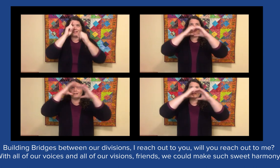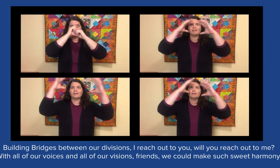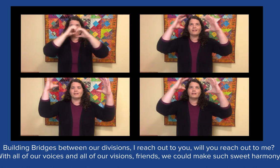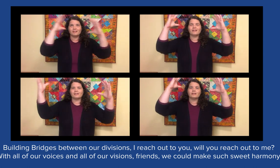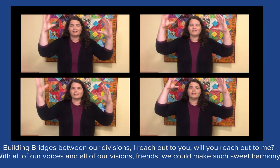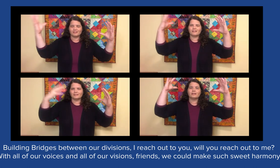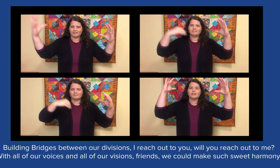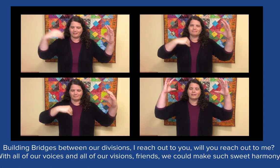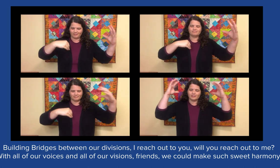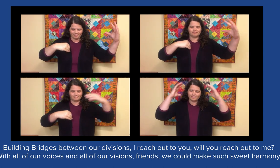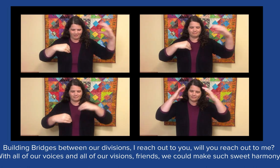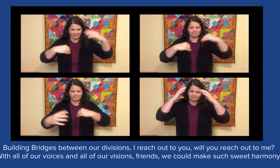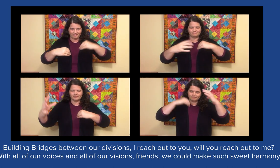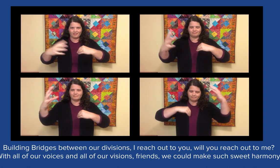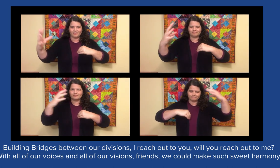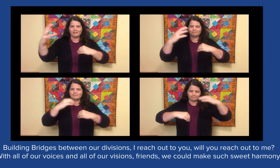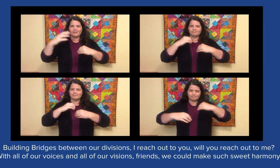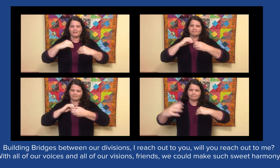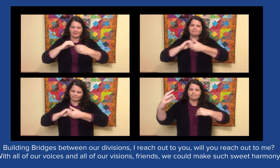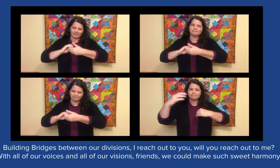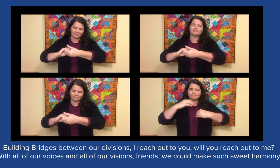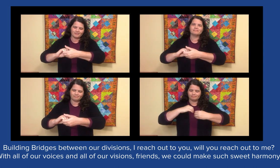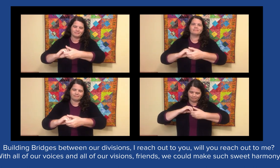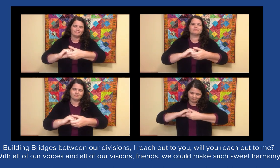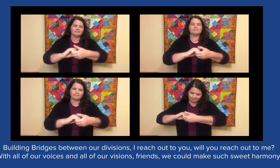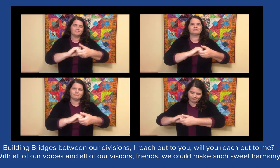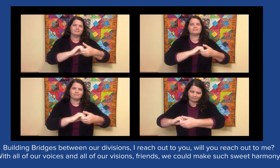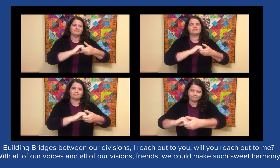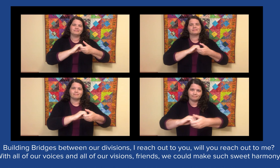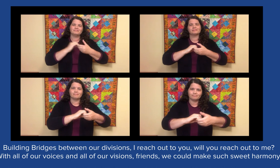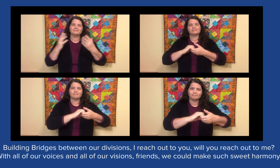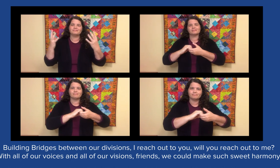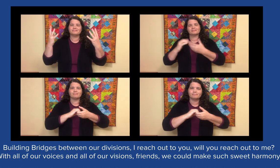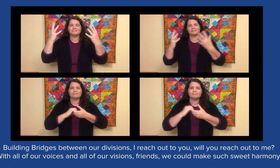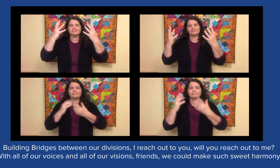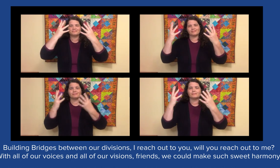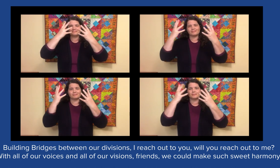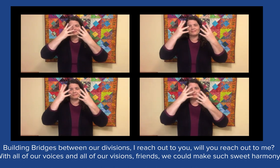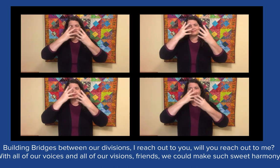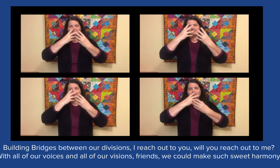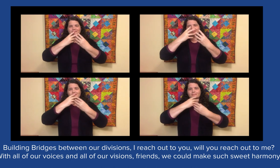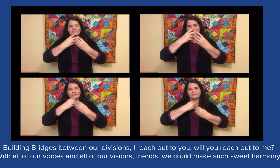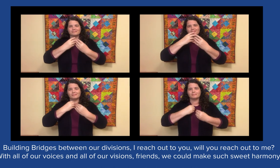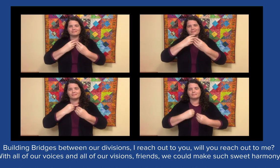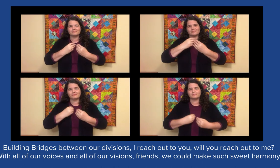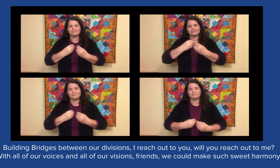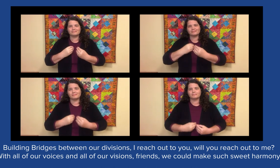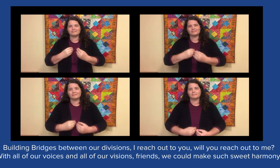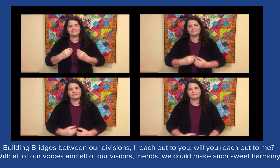of our visions, friends, we could make such sweet